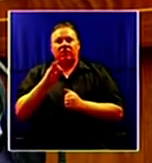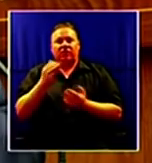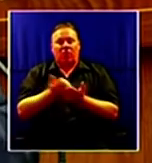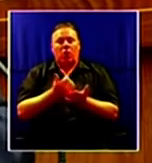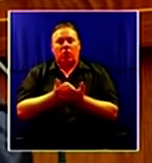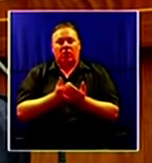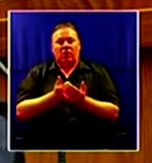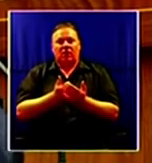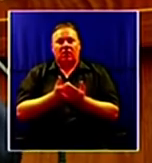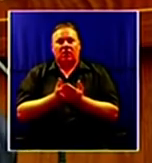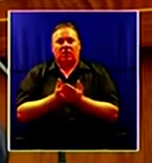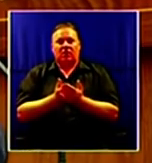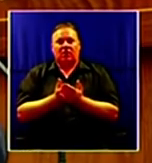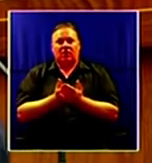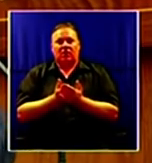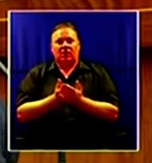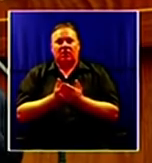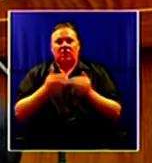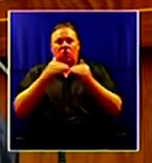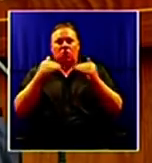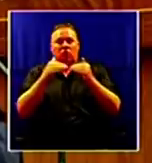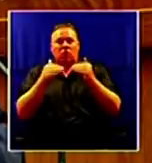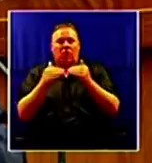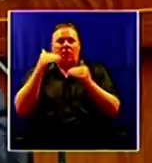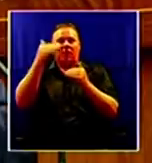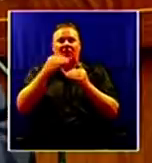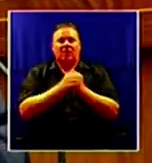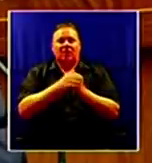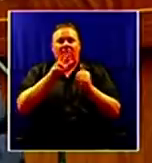above the new tax-free threshold of